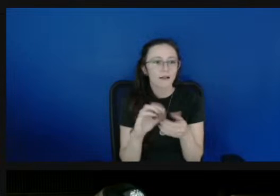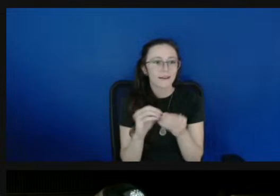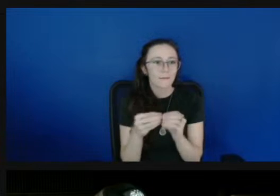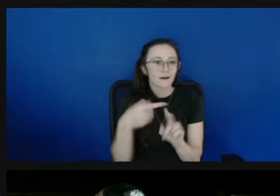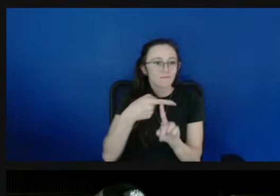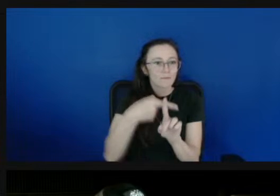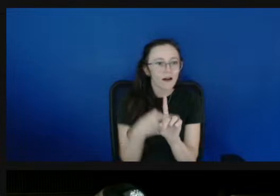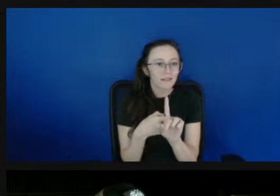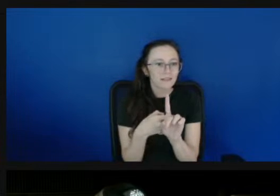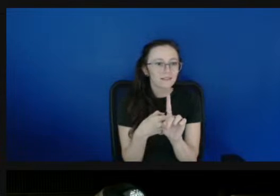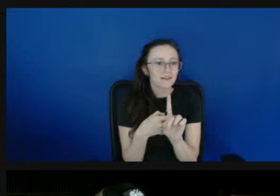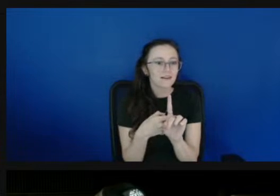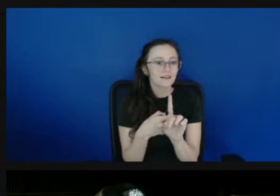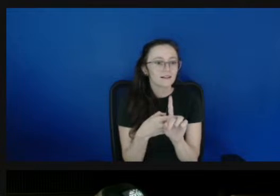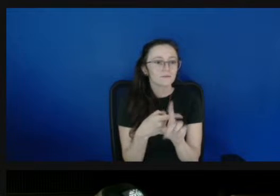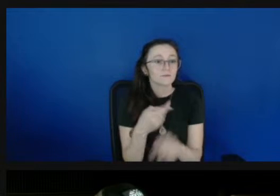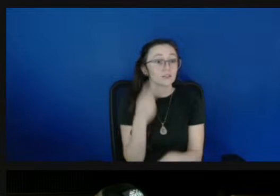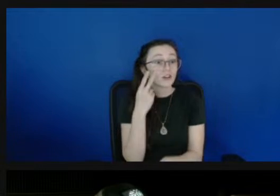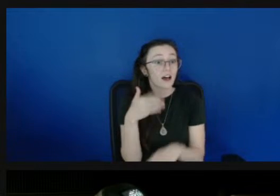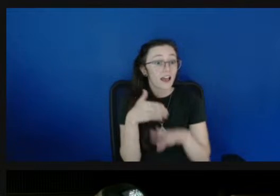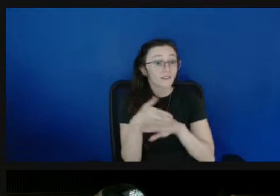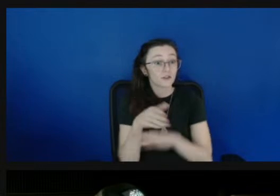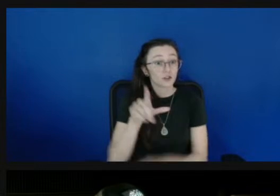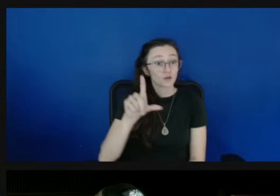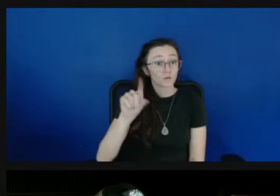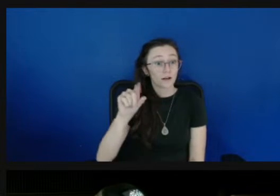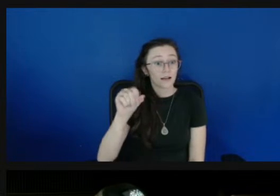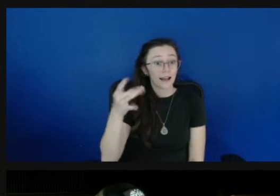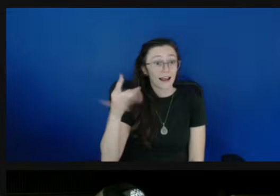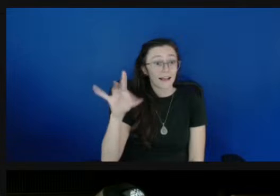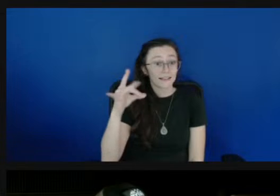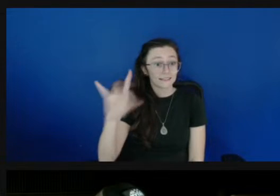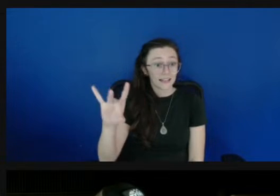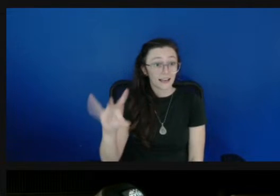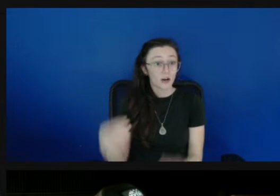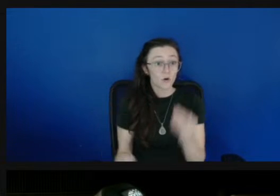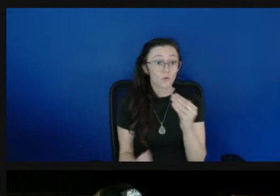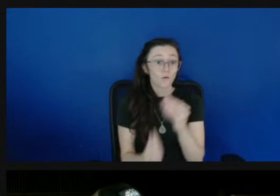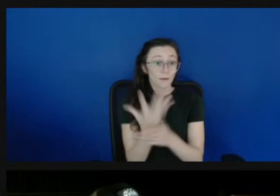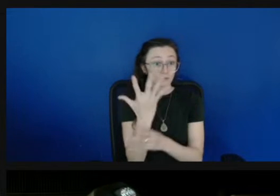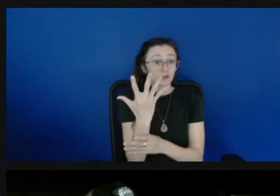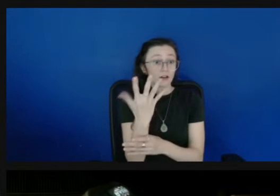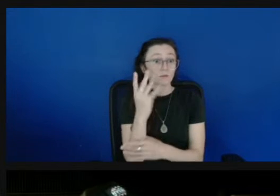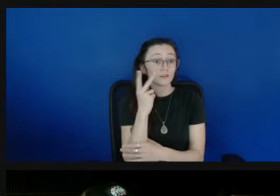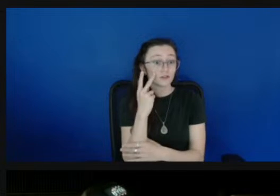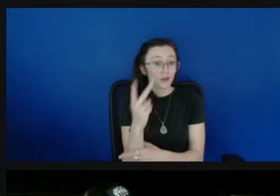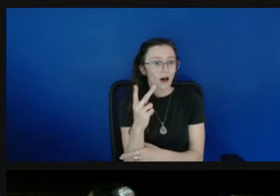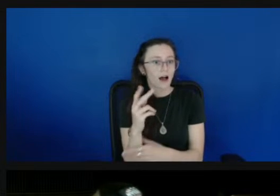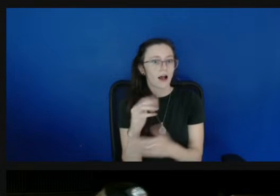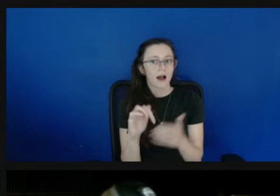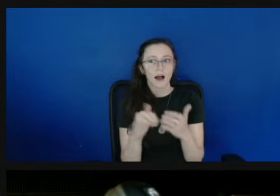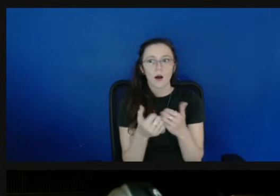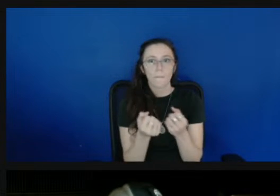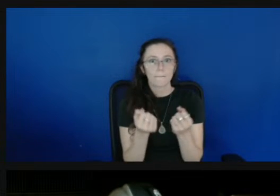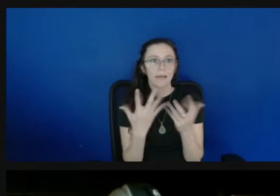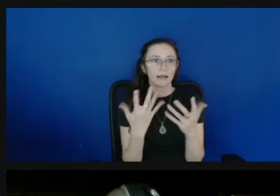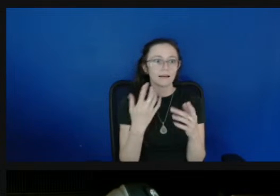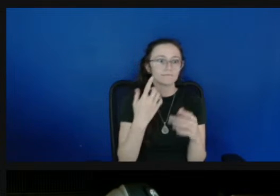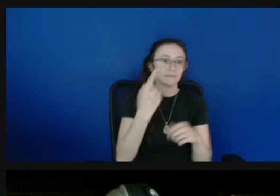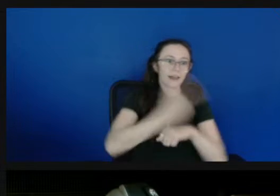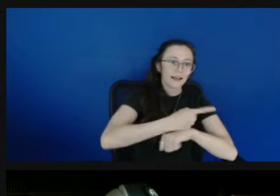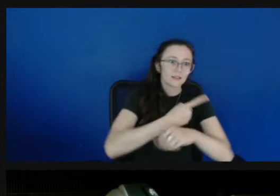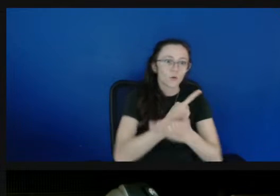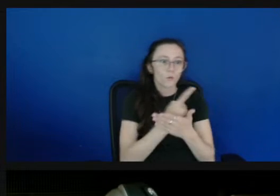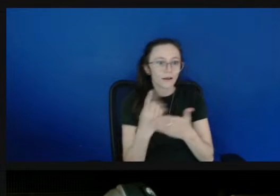We saw after the 2018 eruption and lava was actually in place on the surface, how it was cooling and adjusting for days to weeks to months. So that doesn't seem